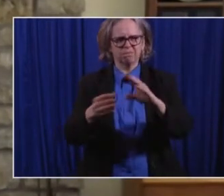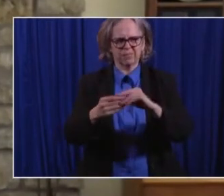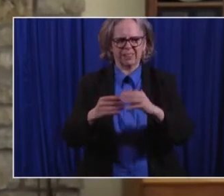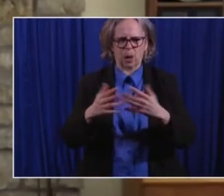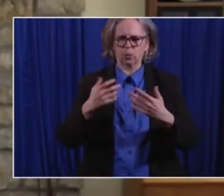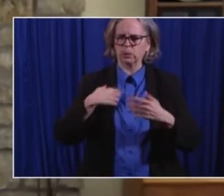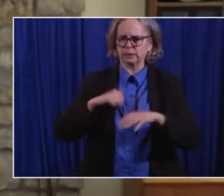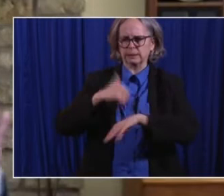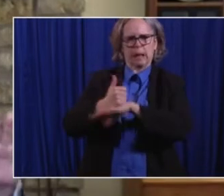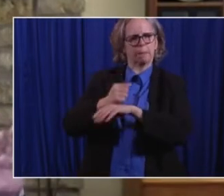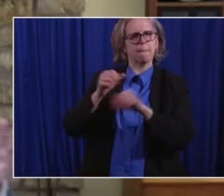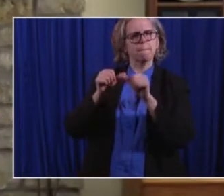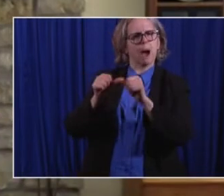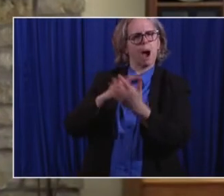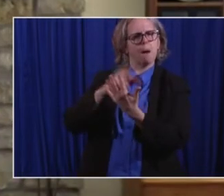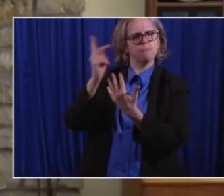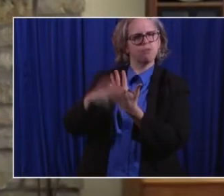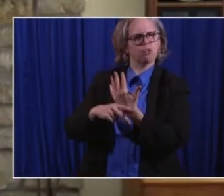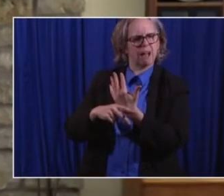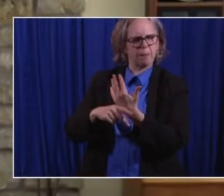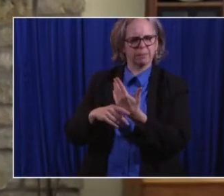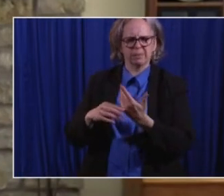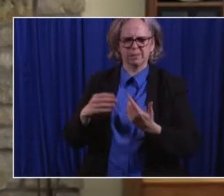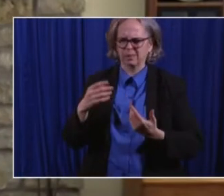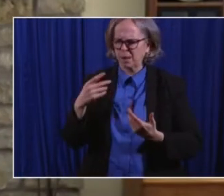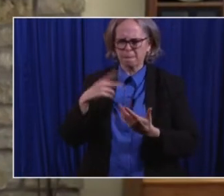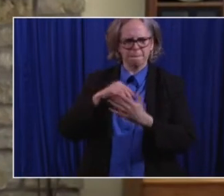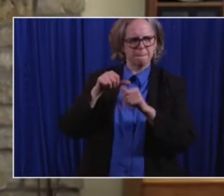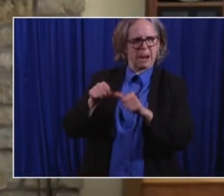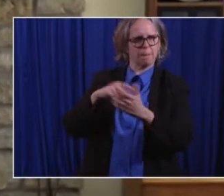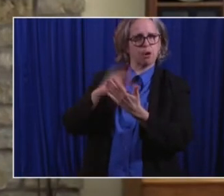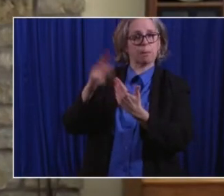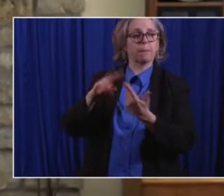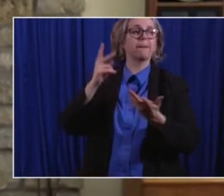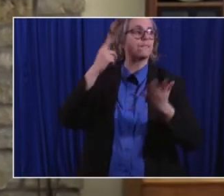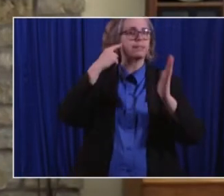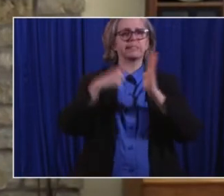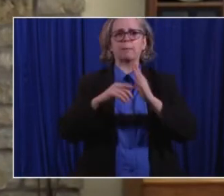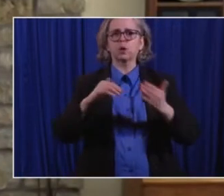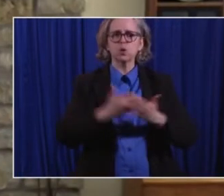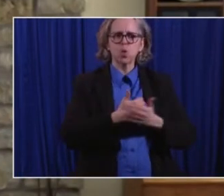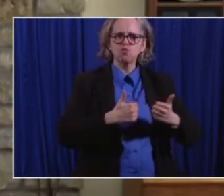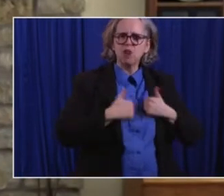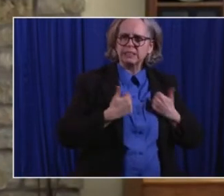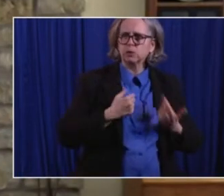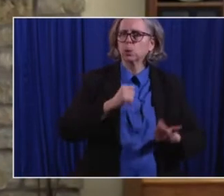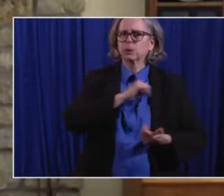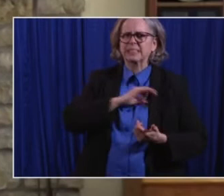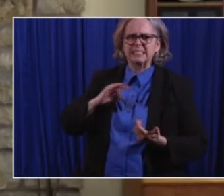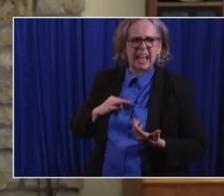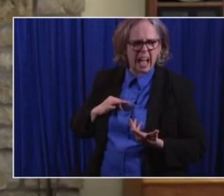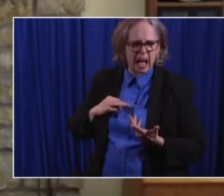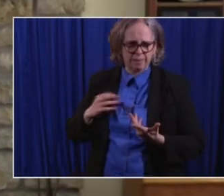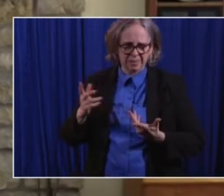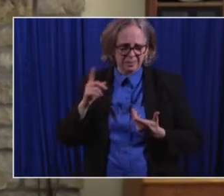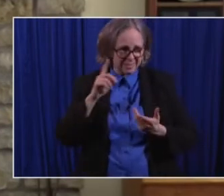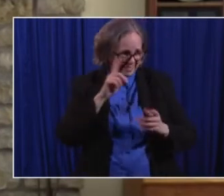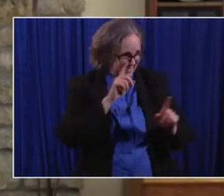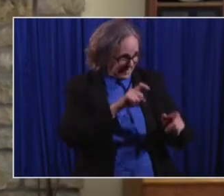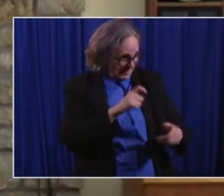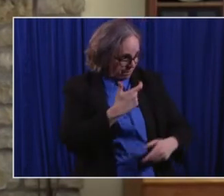in nursing homes, new residents come in, continuing to vaccinate them and make that vaccine available to nursing